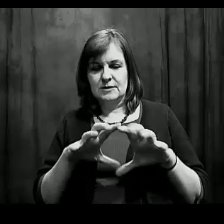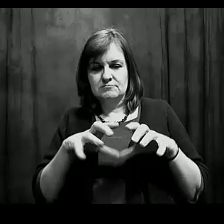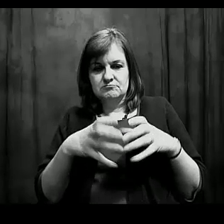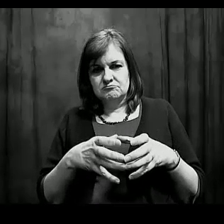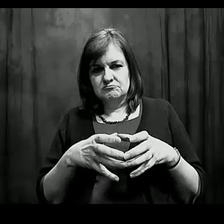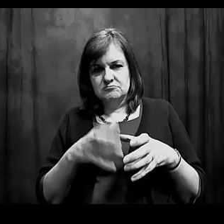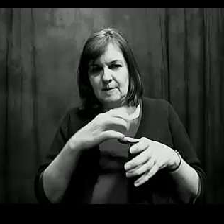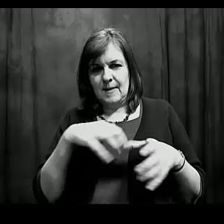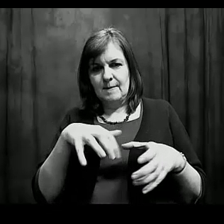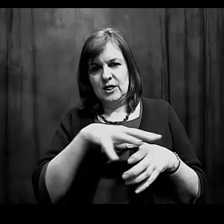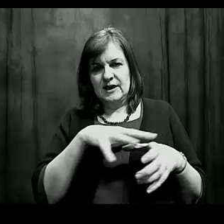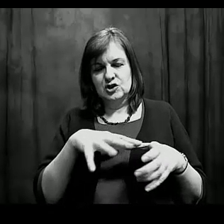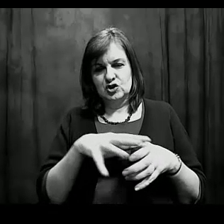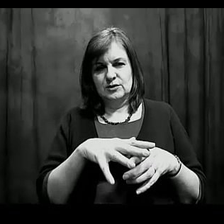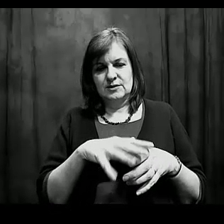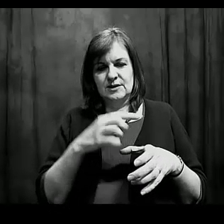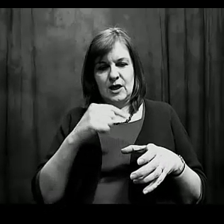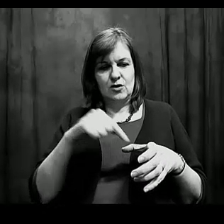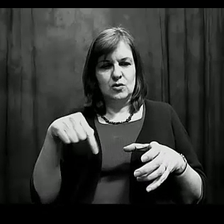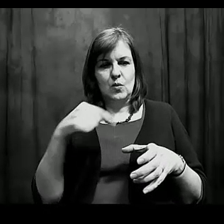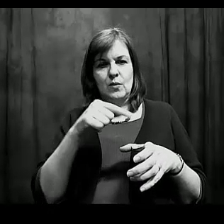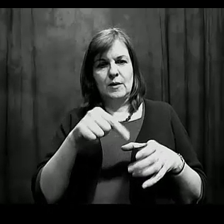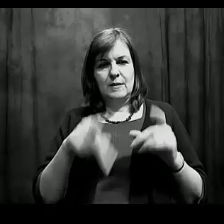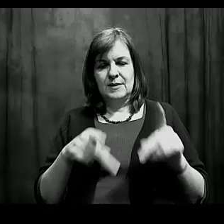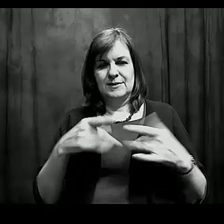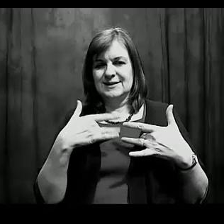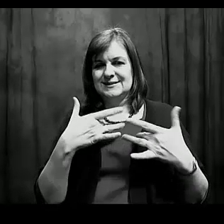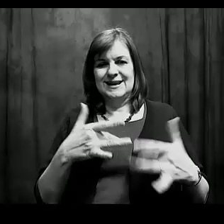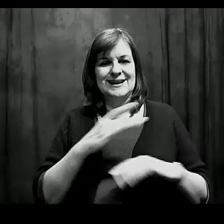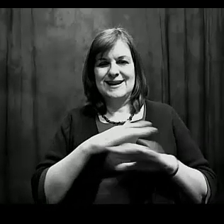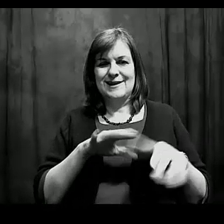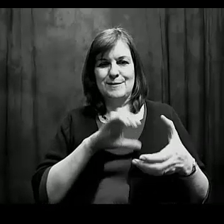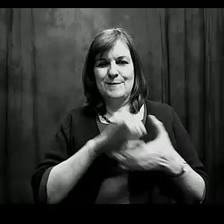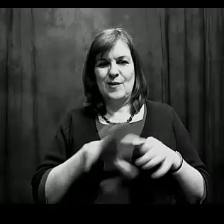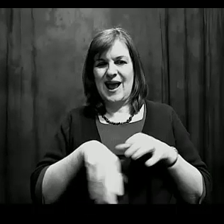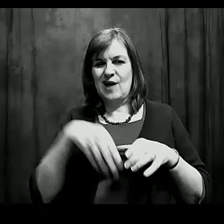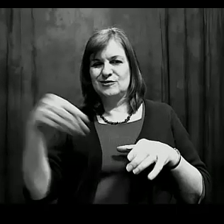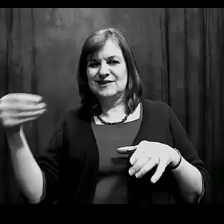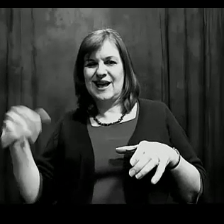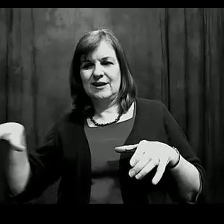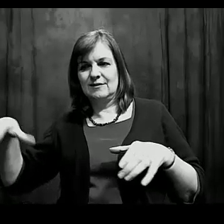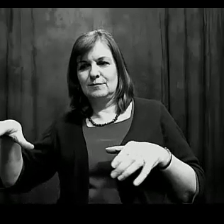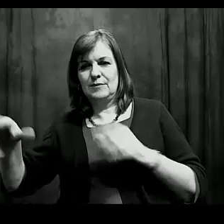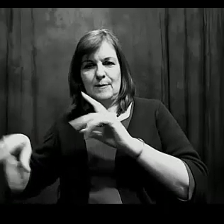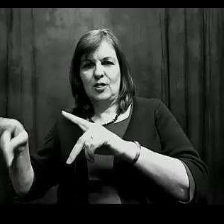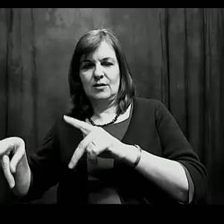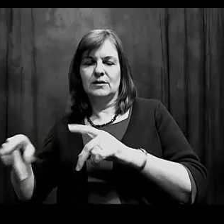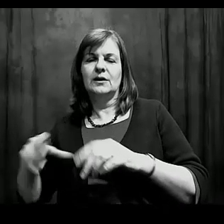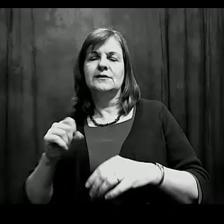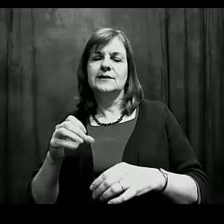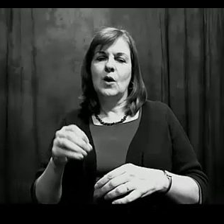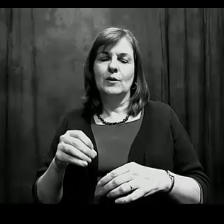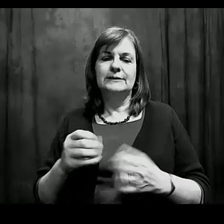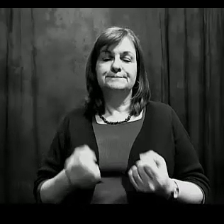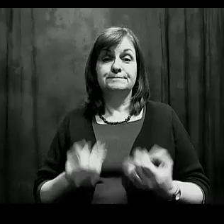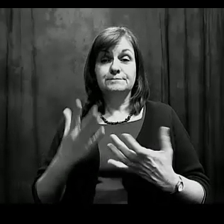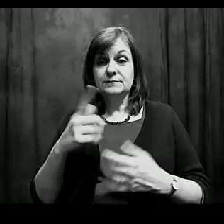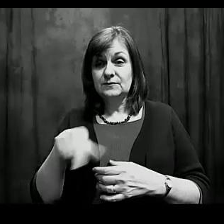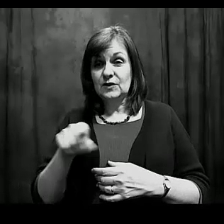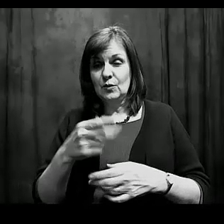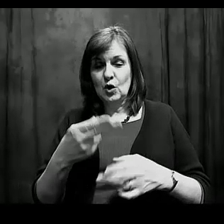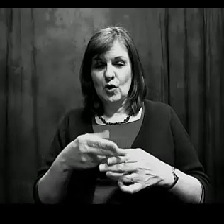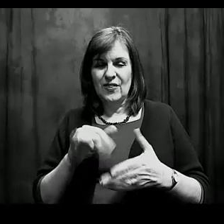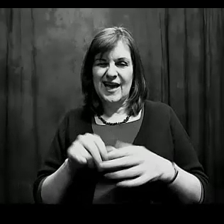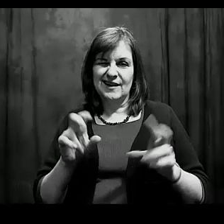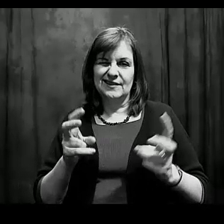limited population and tend to not marry outside of their own community. So